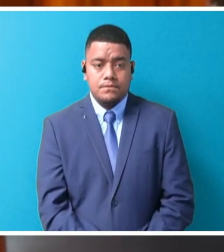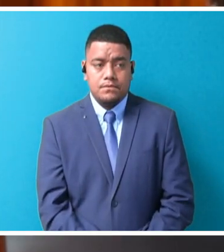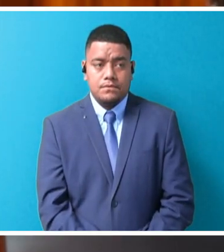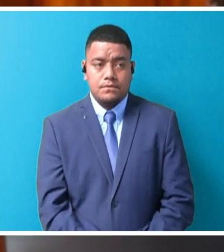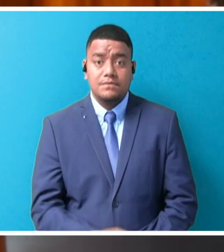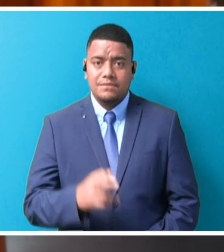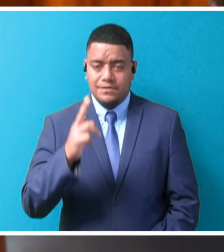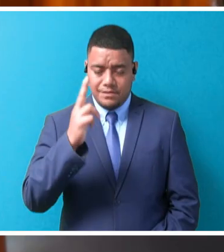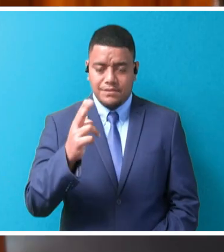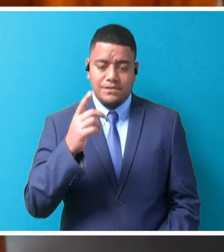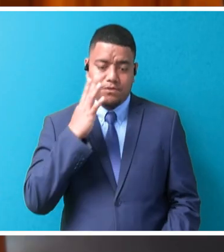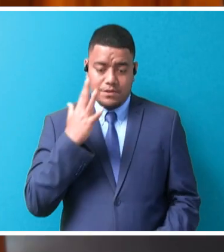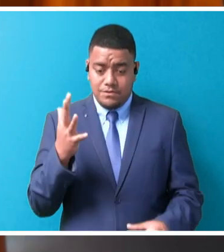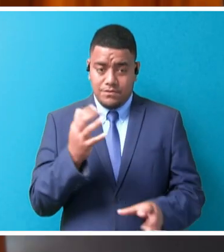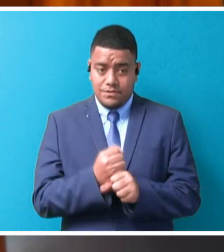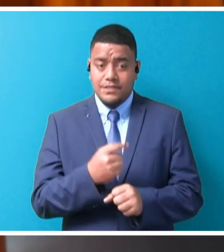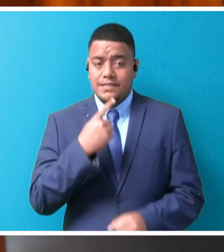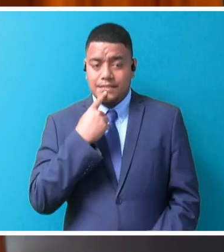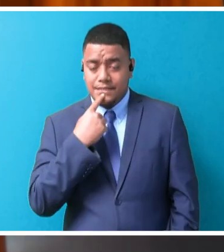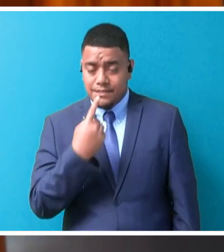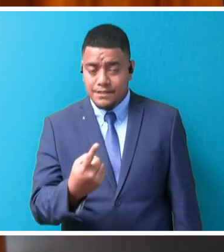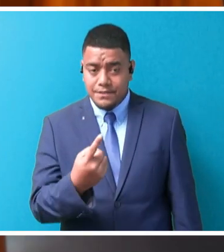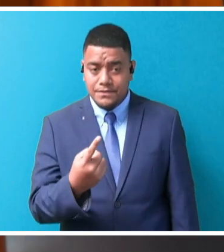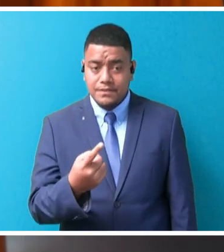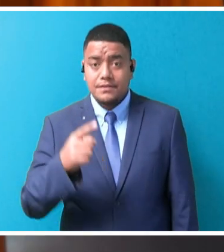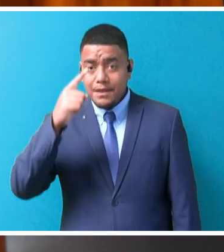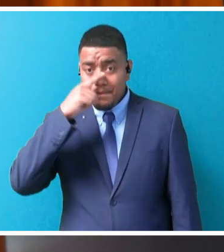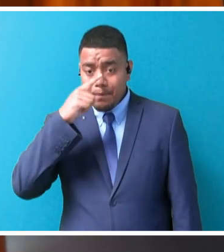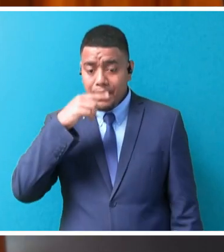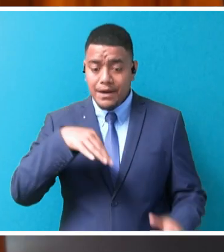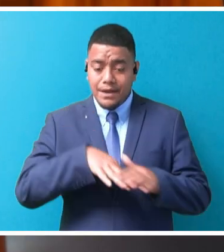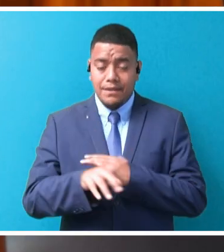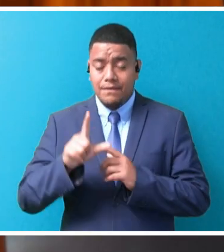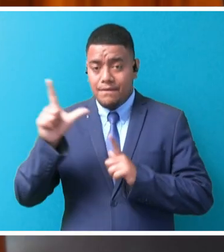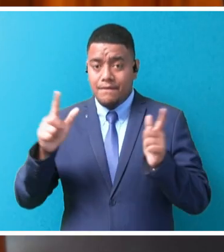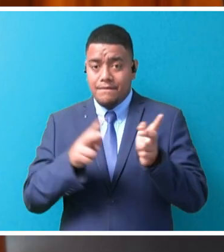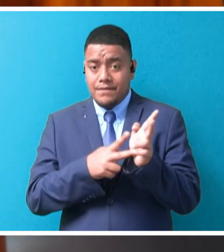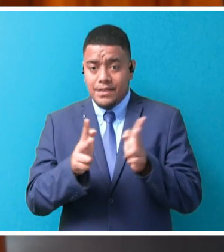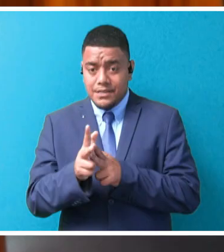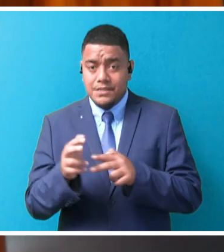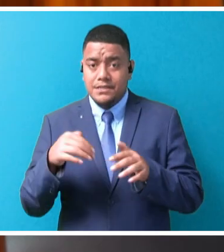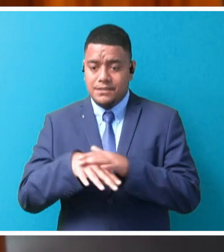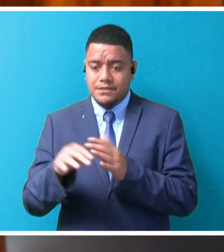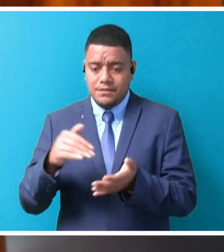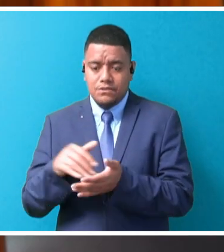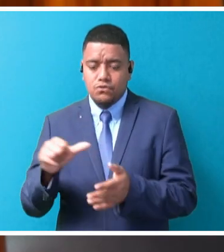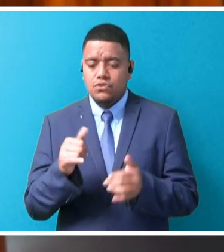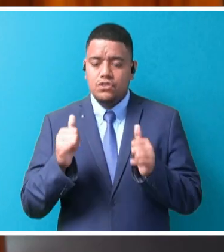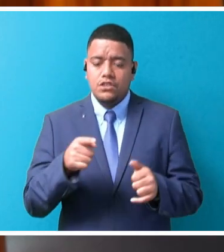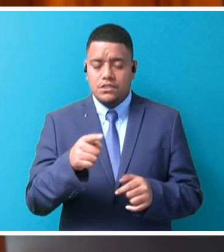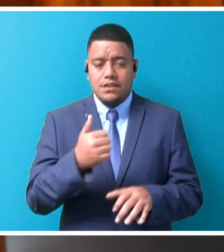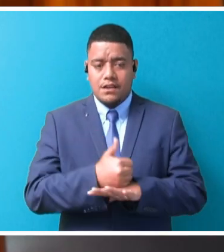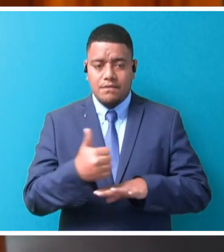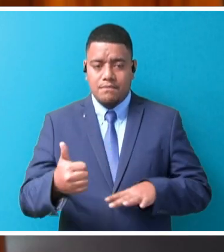She, at her conclusion, said that the people in the rural communities, in villages, in settlement, should judge this government by